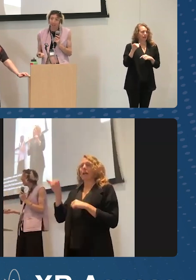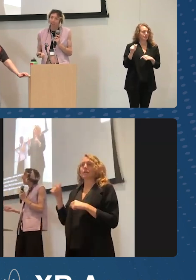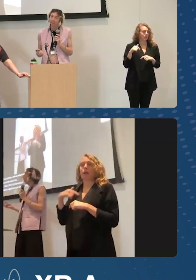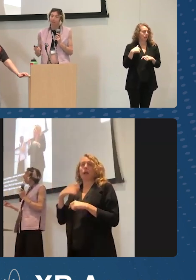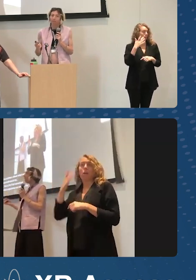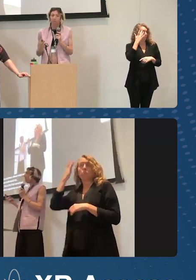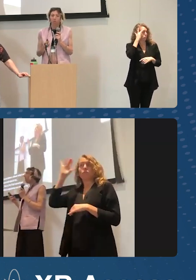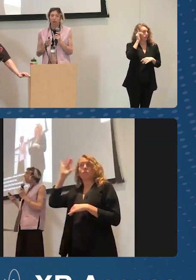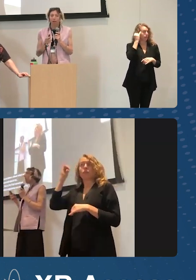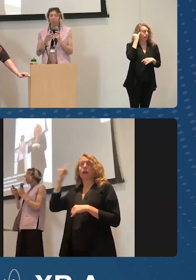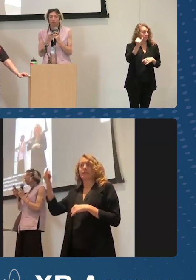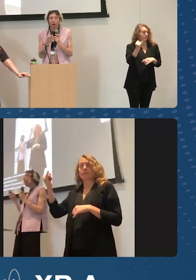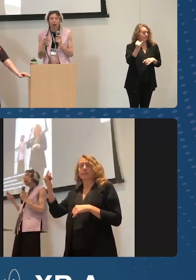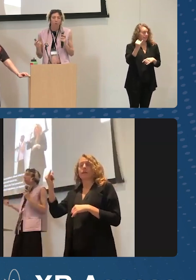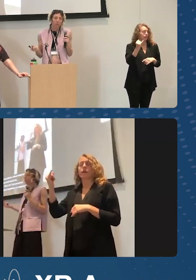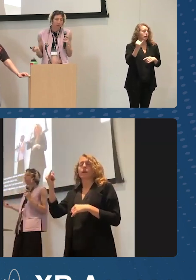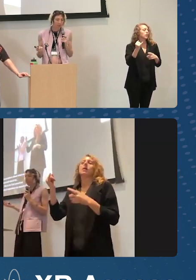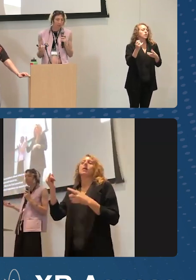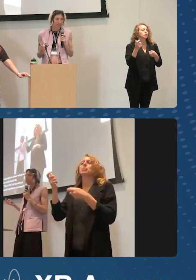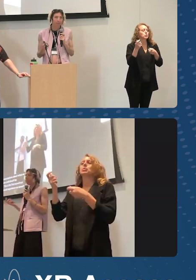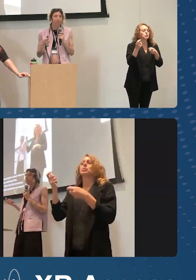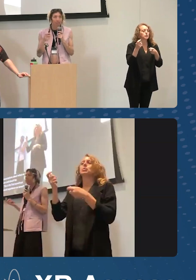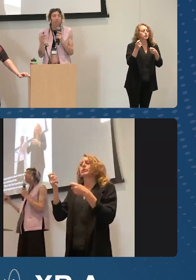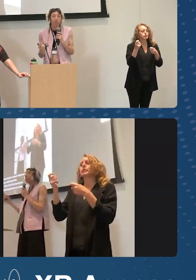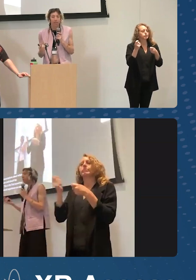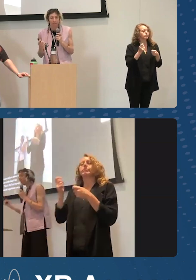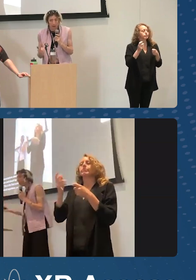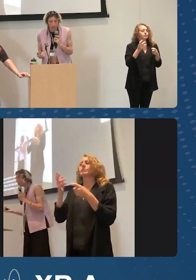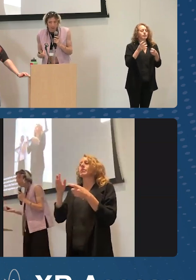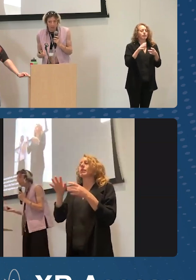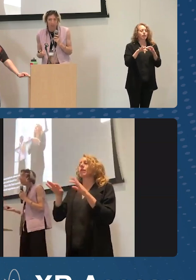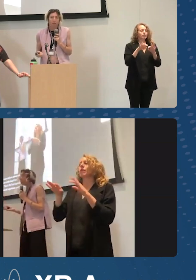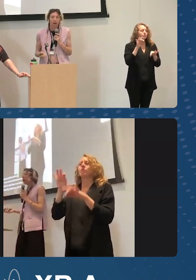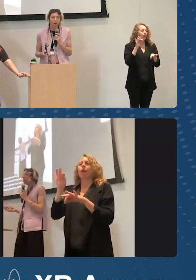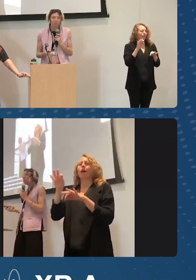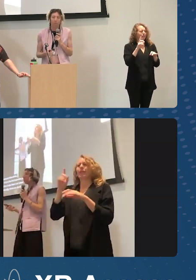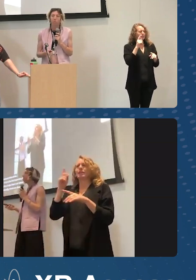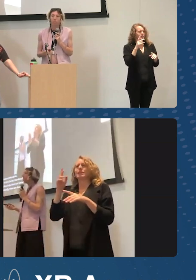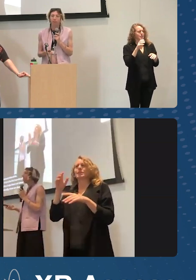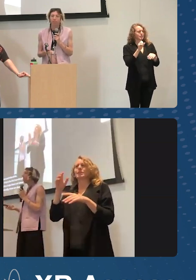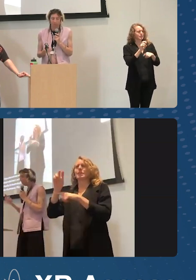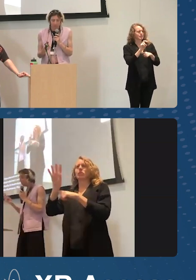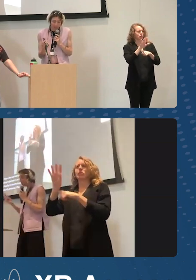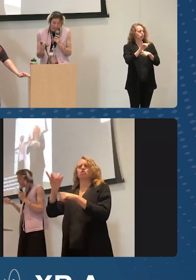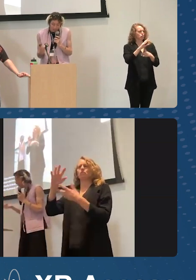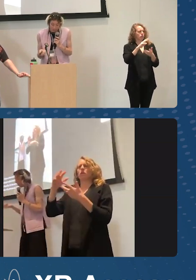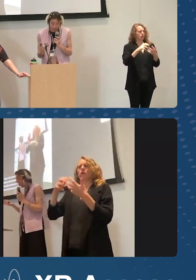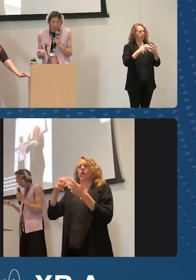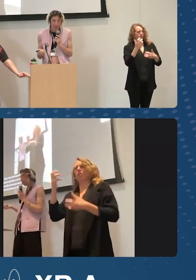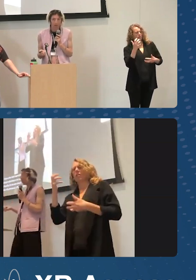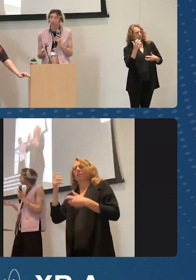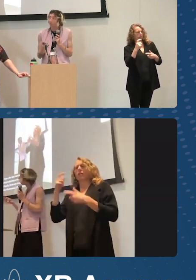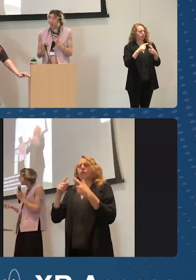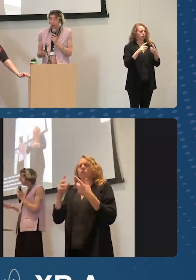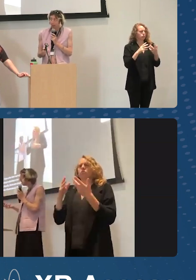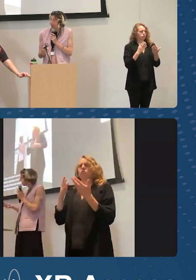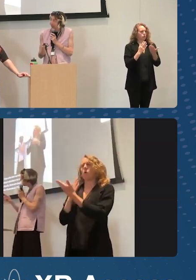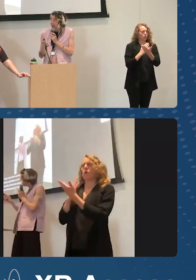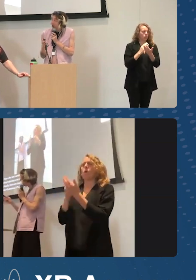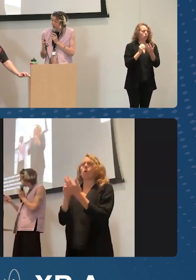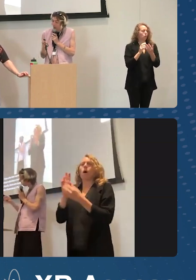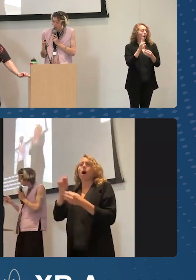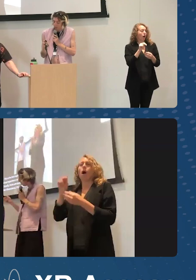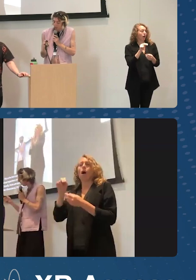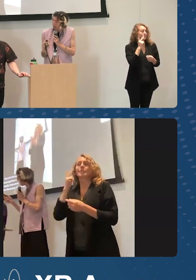brilliant idea to kind of draw out this sensory disjunction through this distilled gesture of